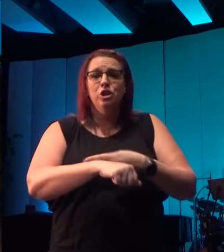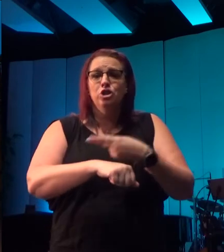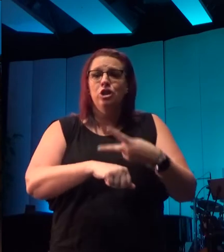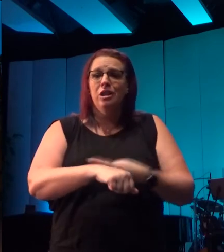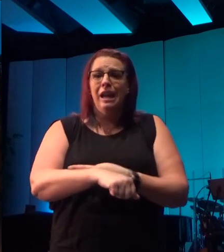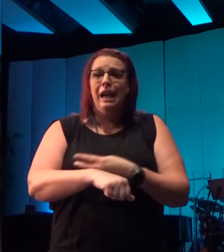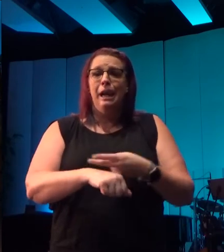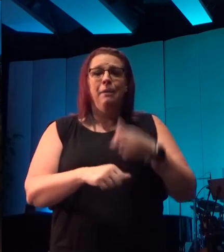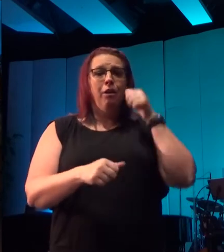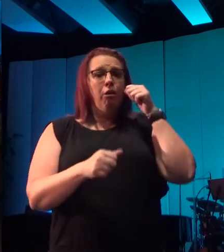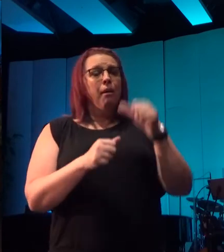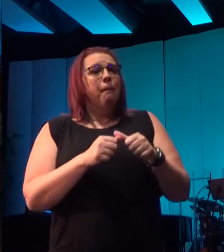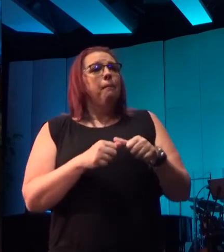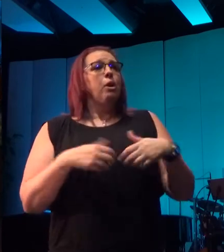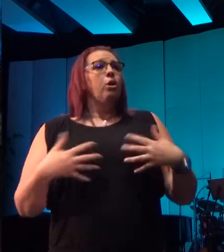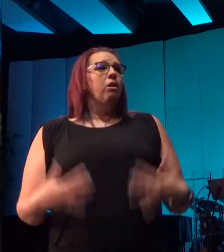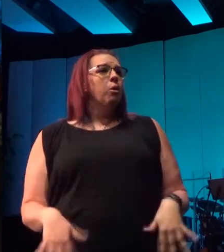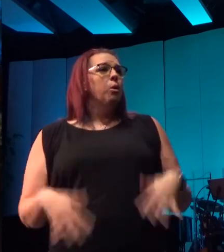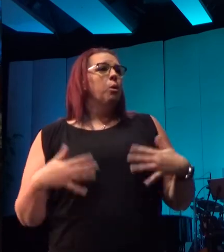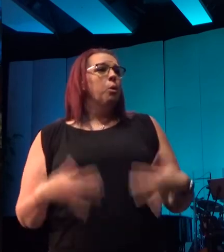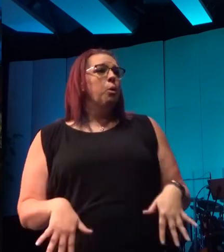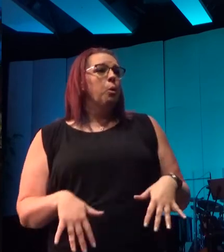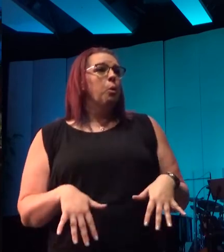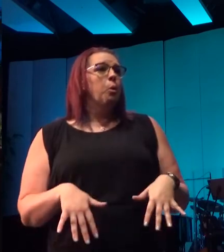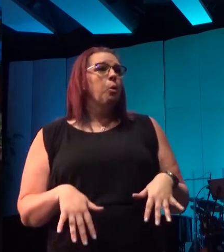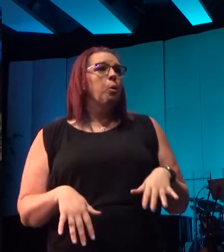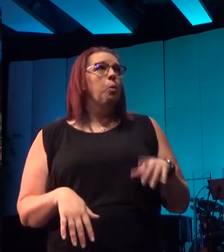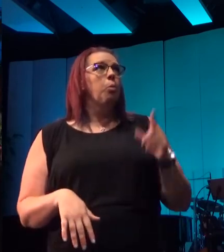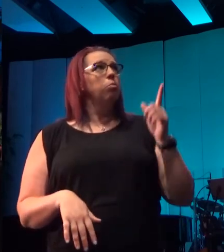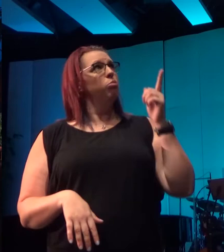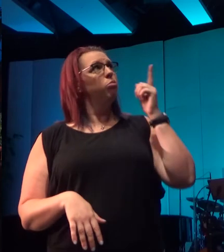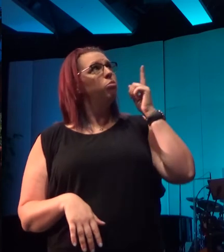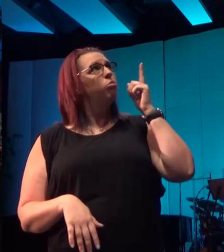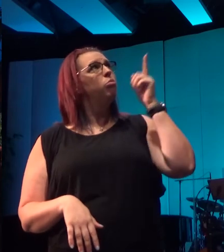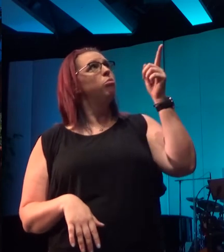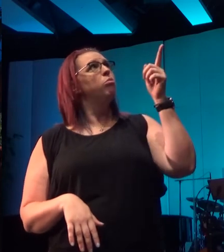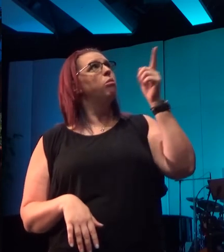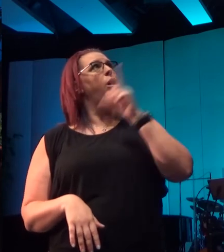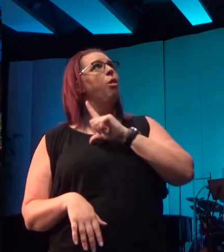And he remembered, oh, the Lord is my shepherd.